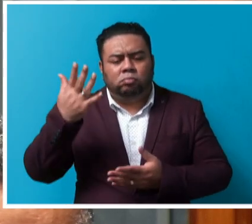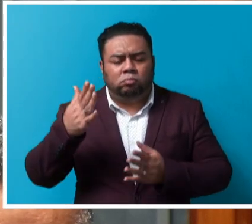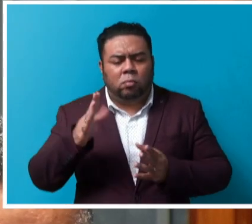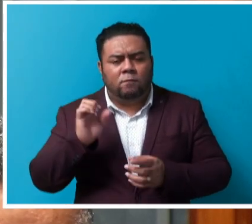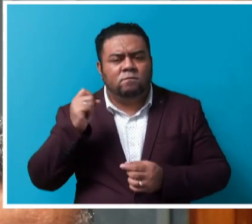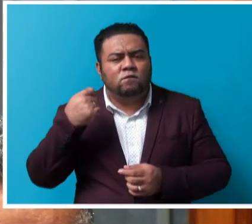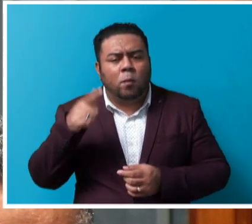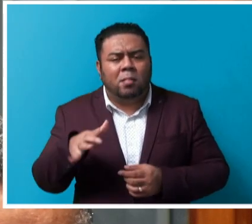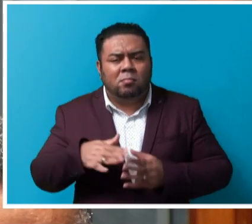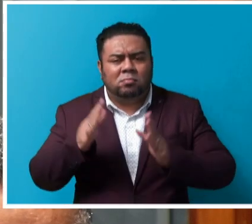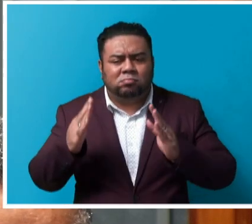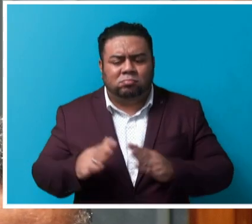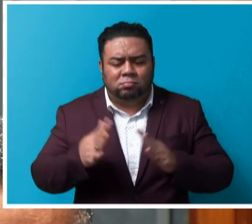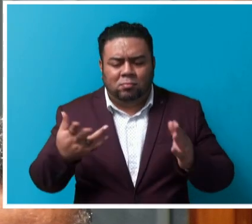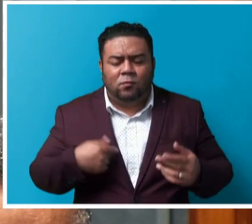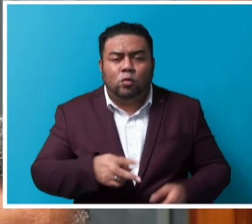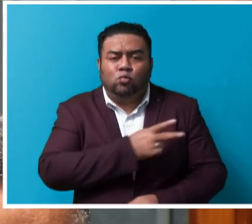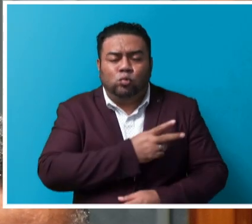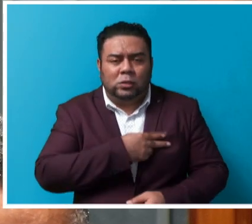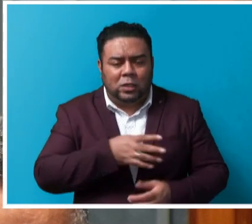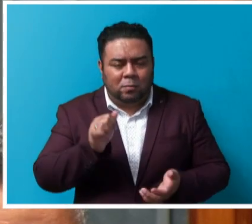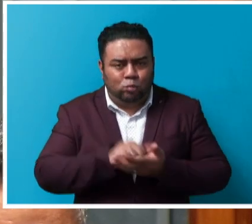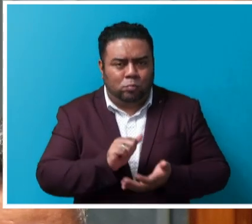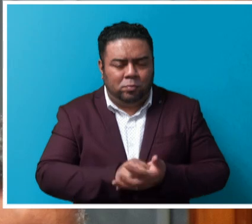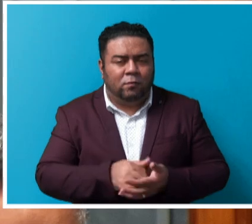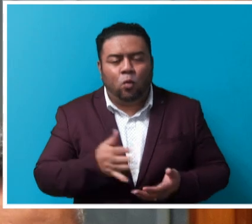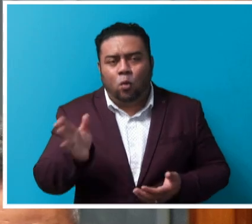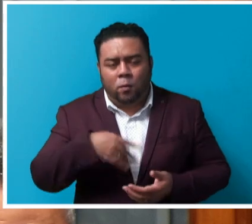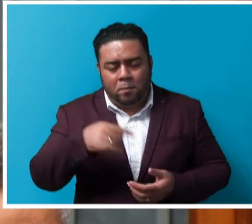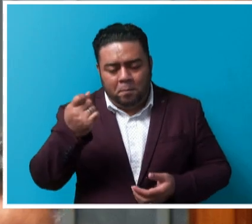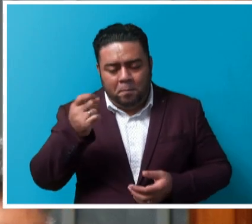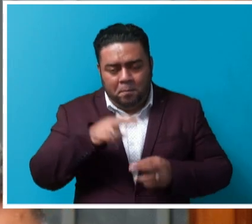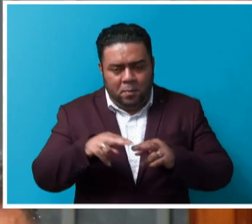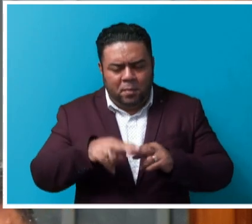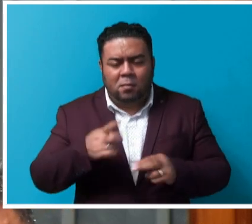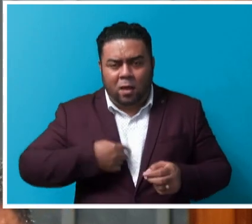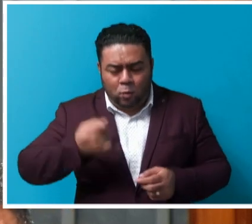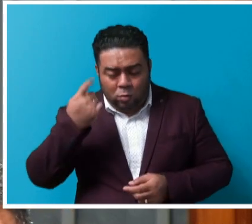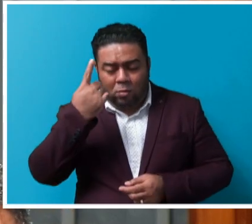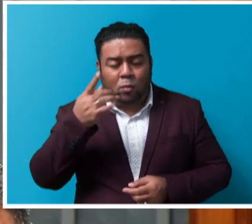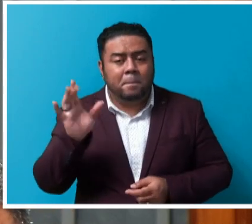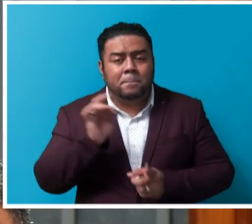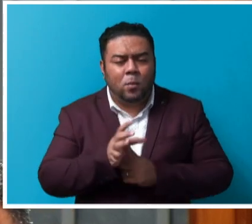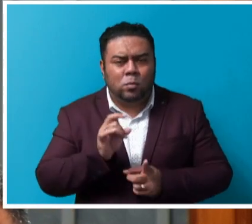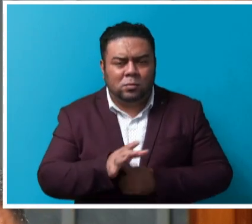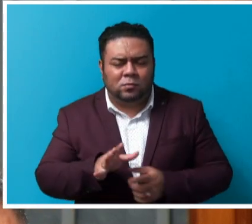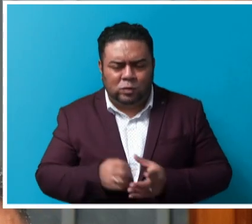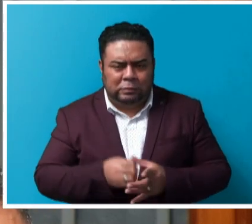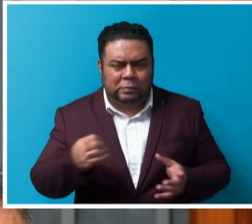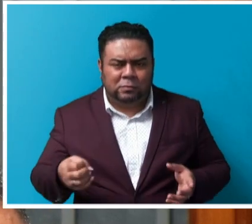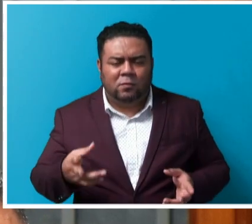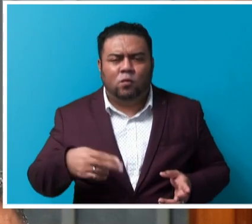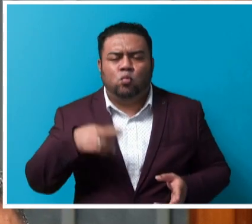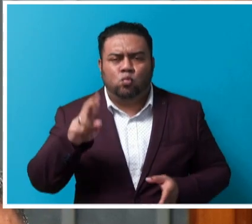towards ensuring security and dignity for all Fijians. I recognize the importance of extending these efforts to our rural